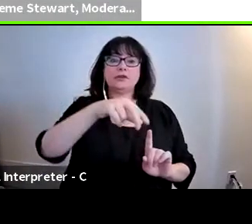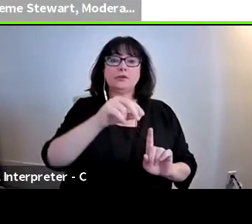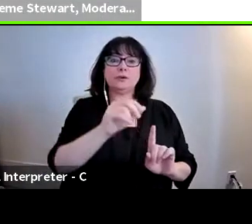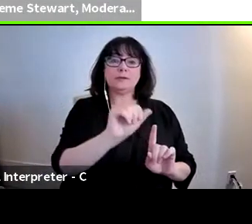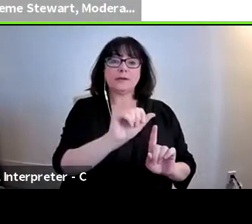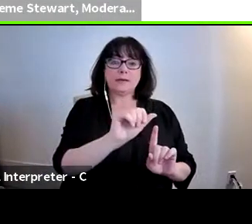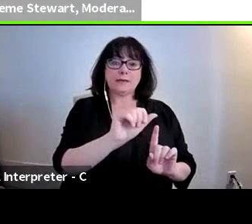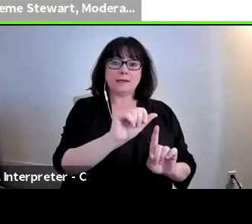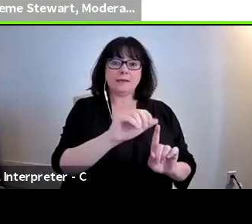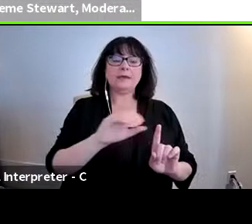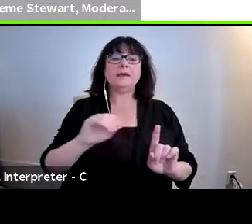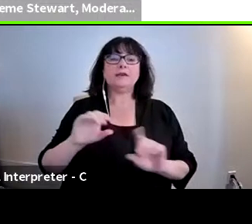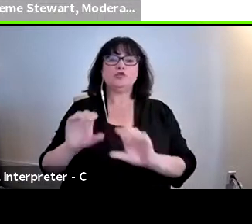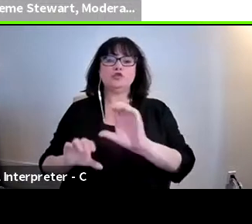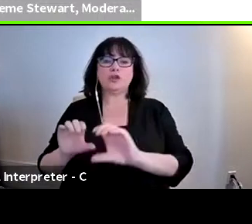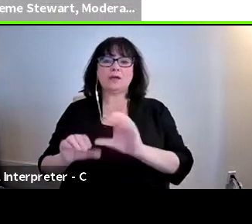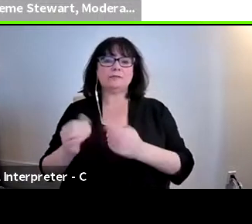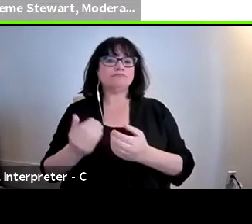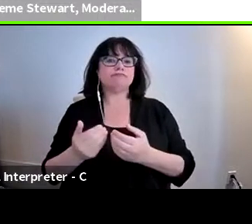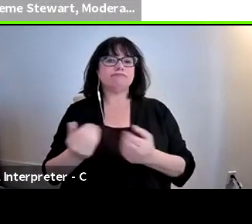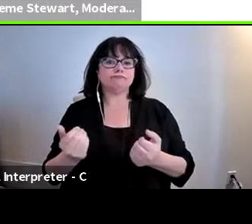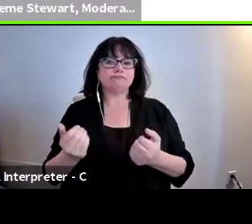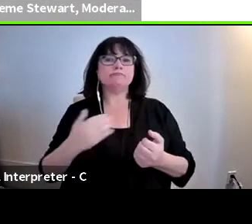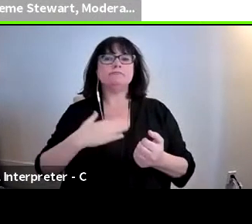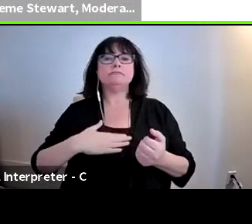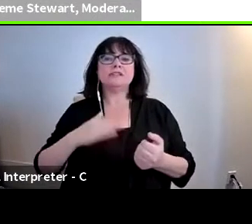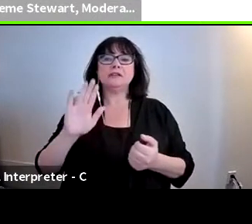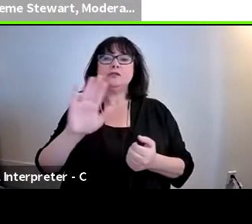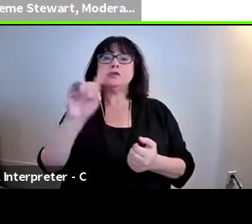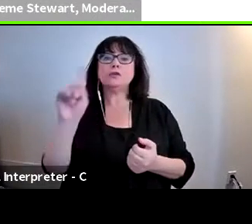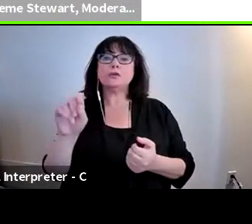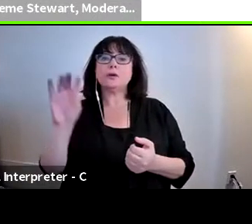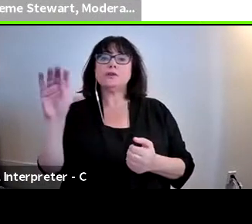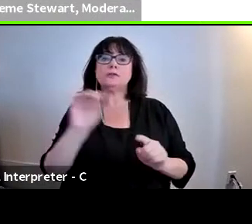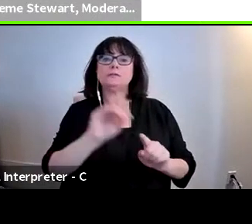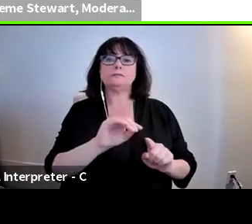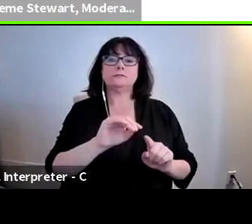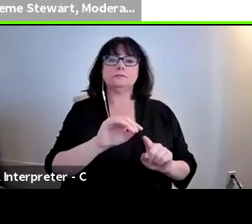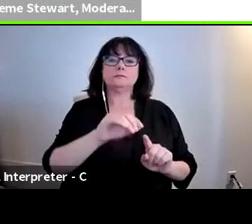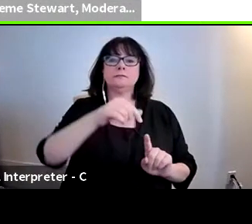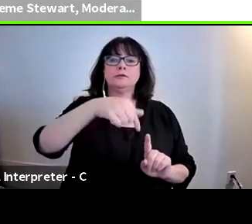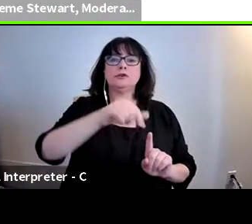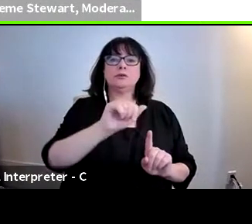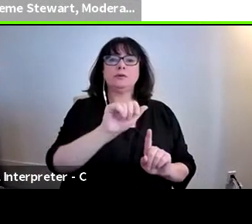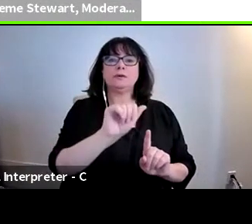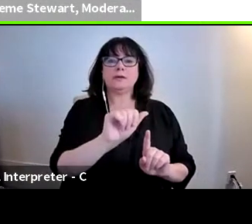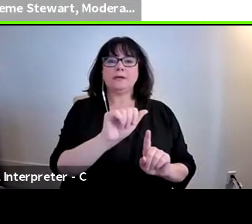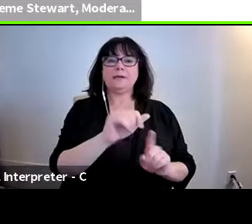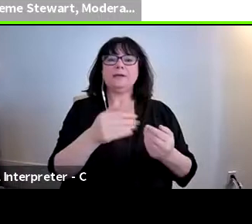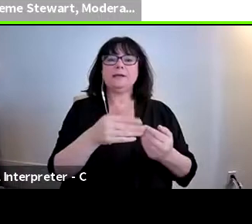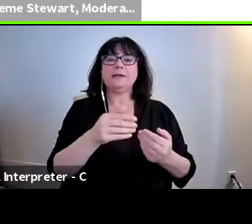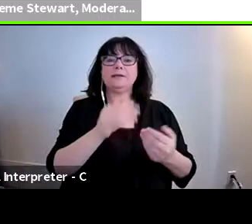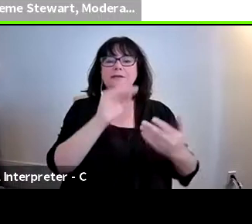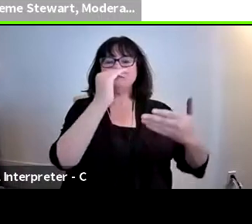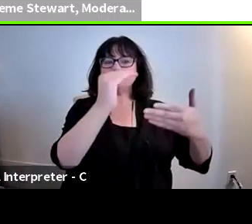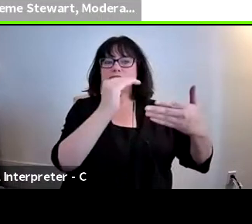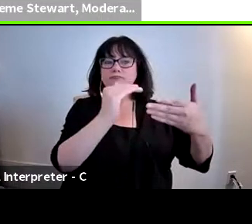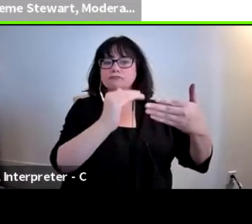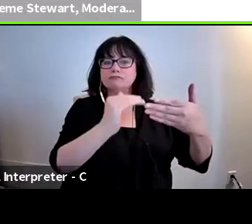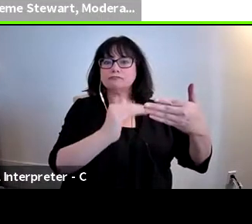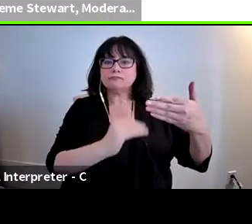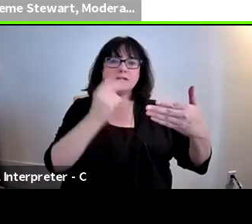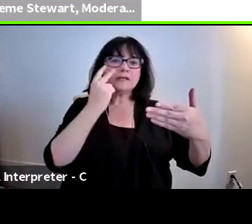wherever possible to submit those questions into the Q&A and not into the chat, because it's a little easier for us to keep track of the incoming